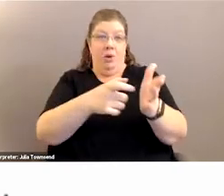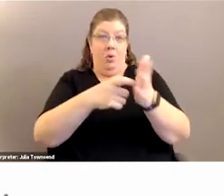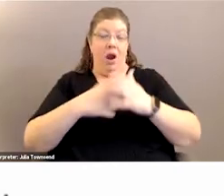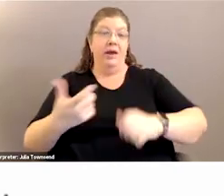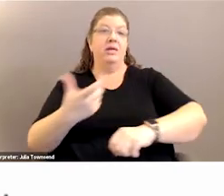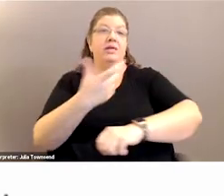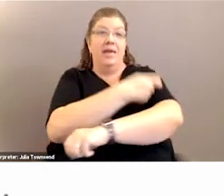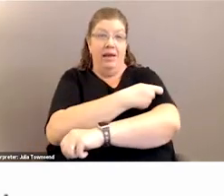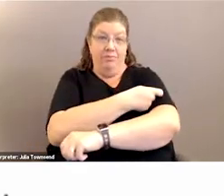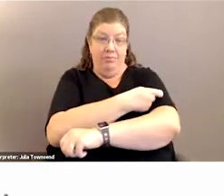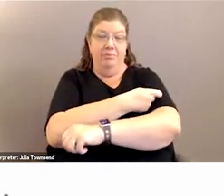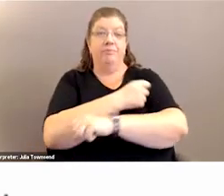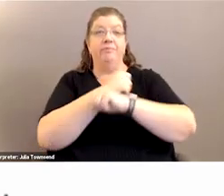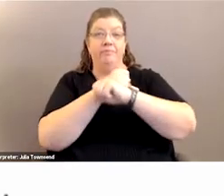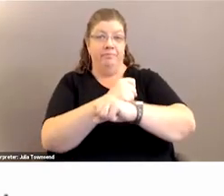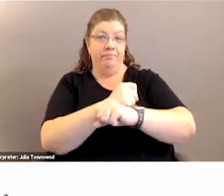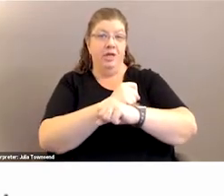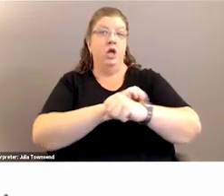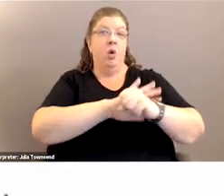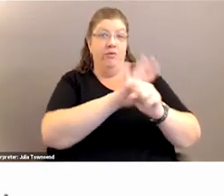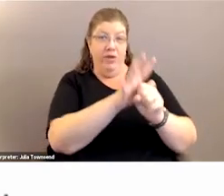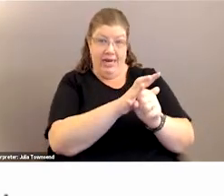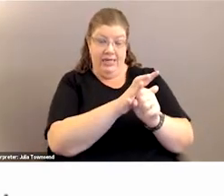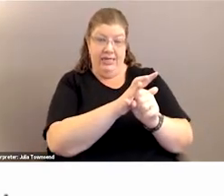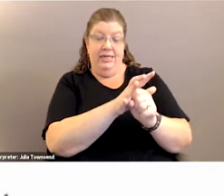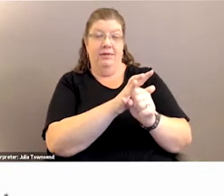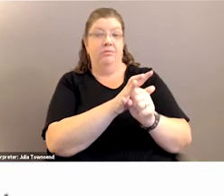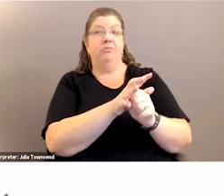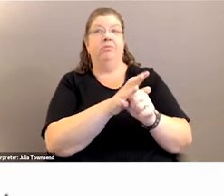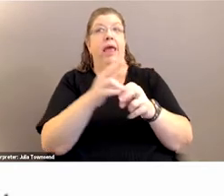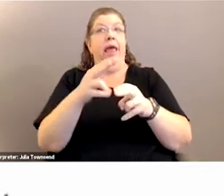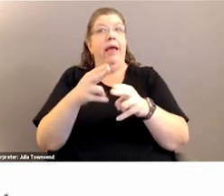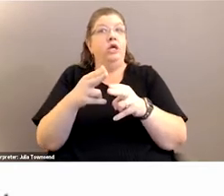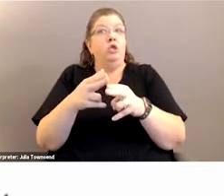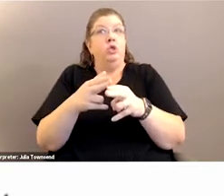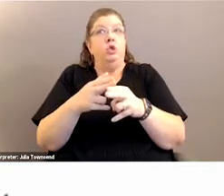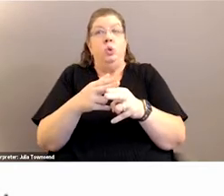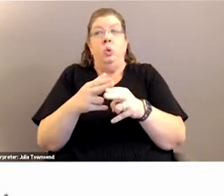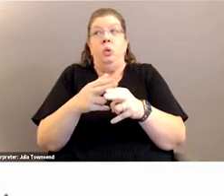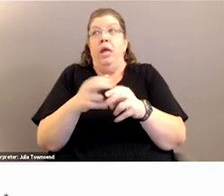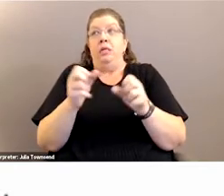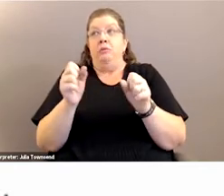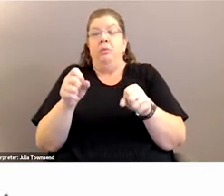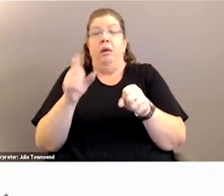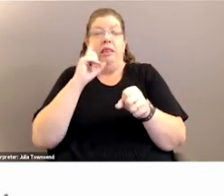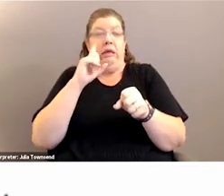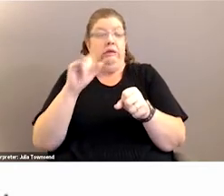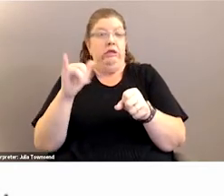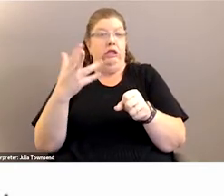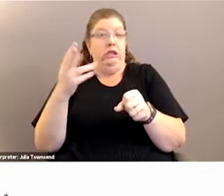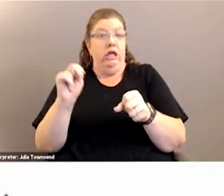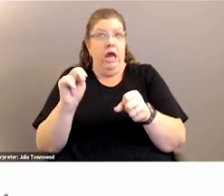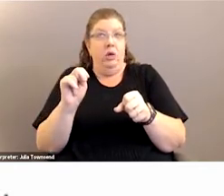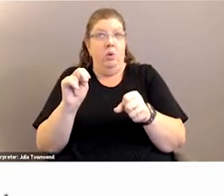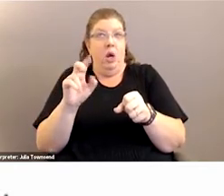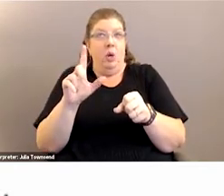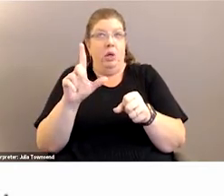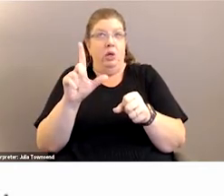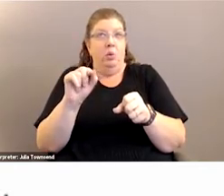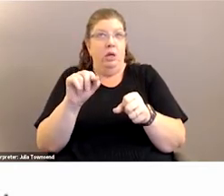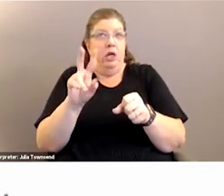get vaccinated against covet 19 as soon as it could be january 2022